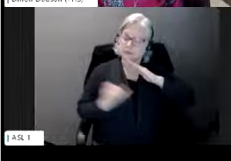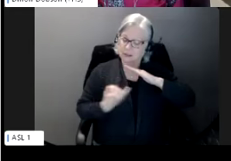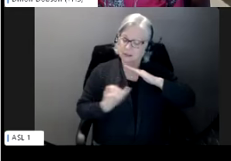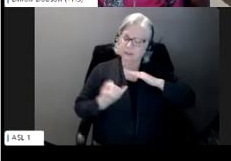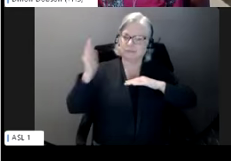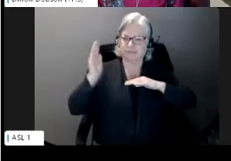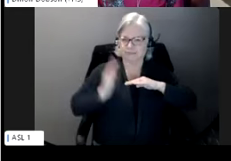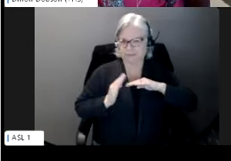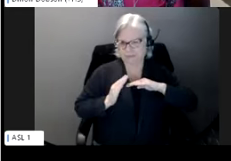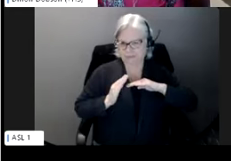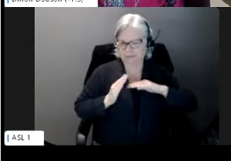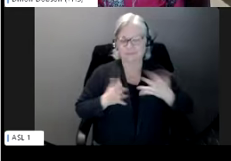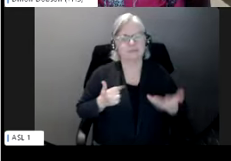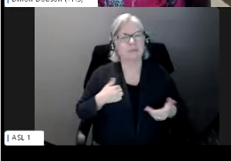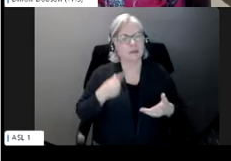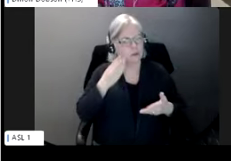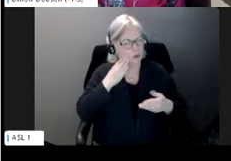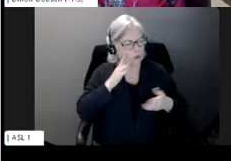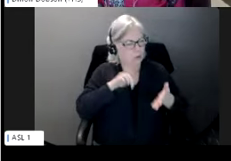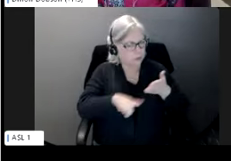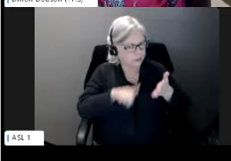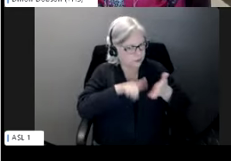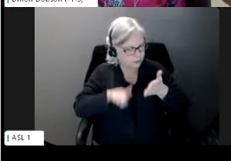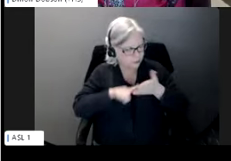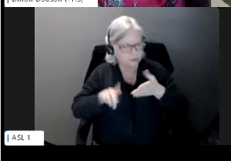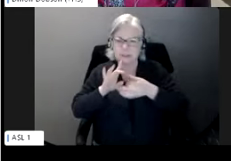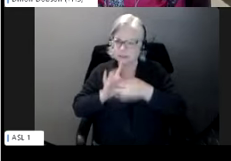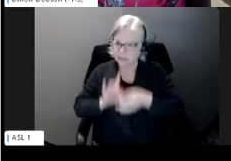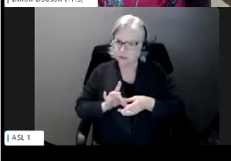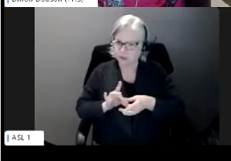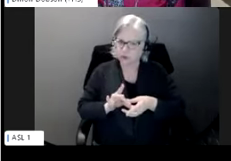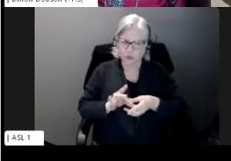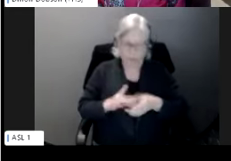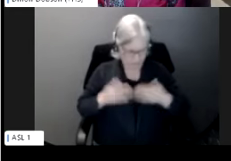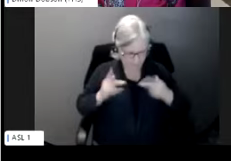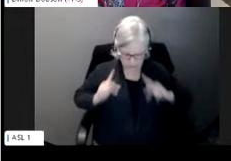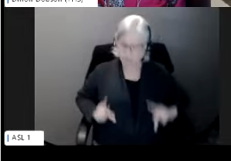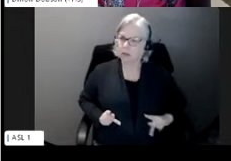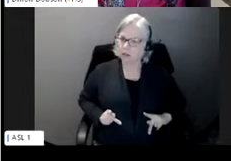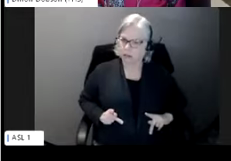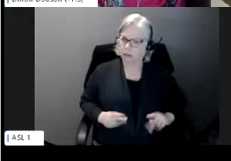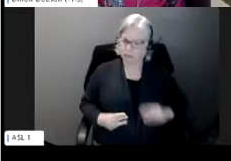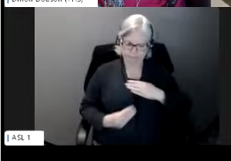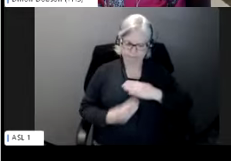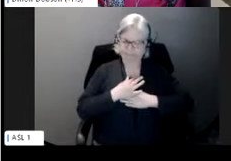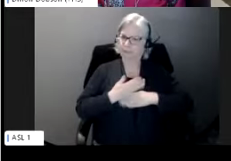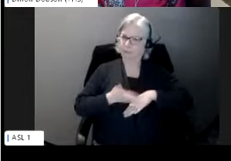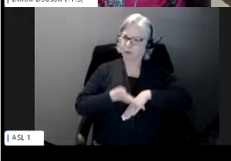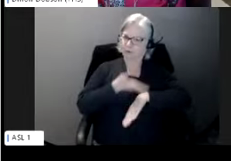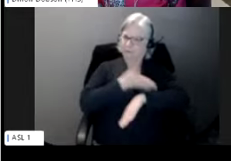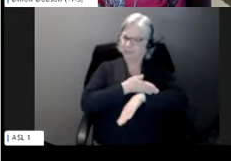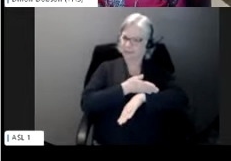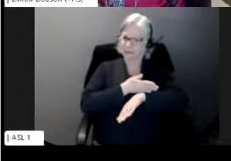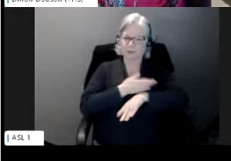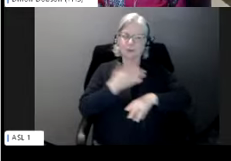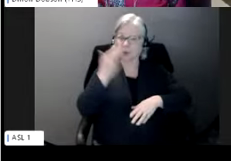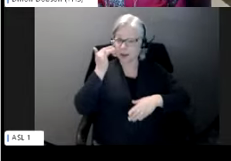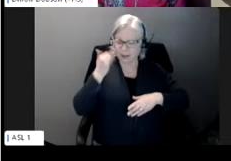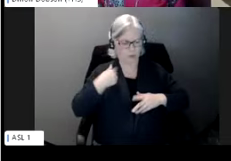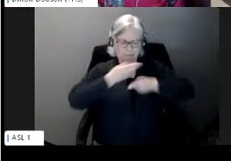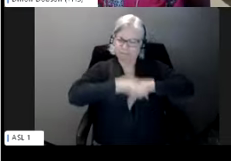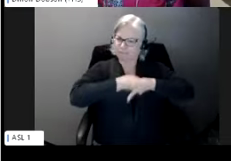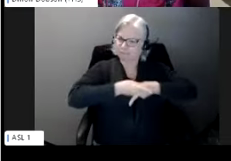there's tons of research attached to the physical improvements that we can experience in relation to caregiving for animals. We know